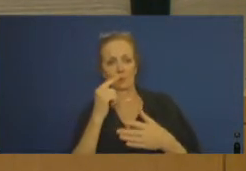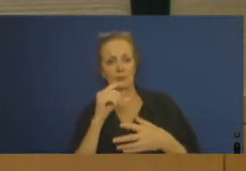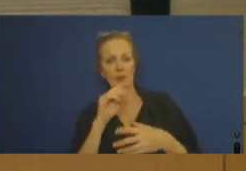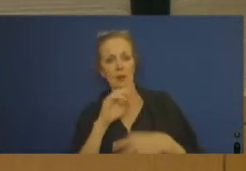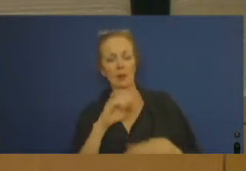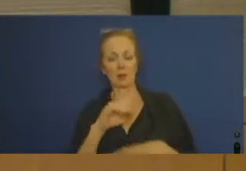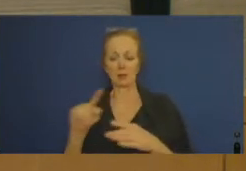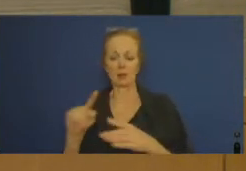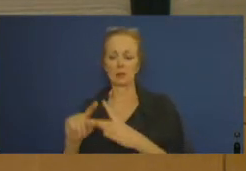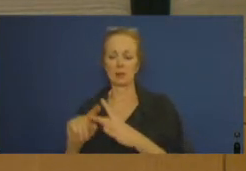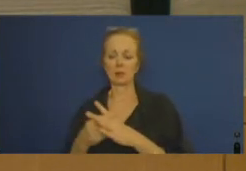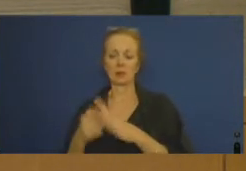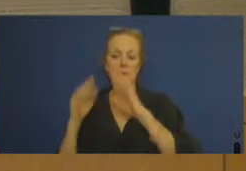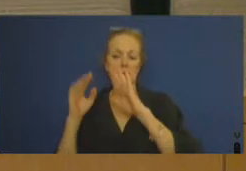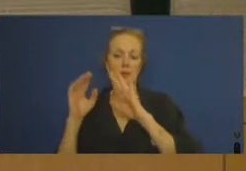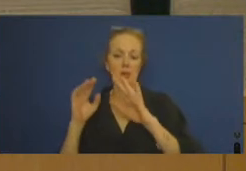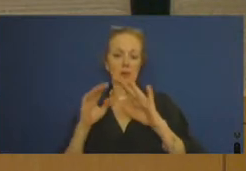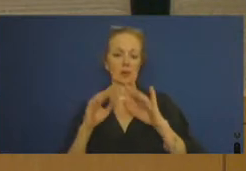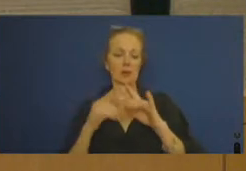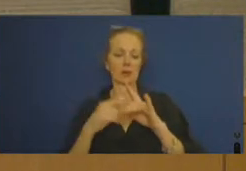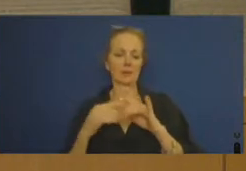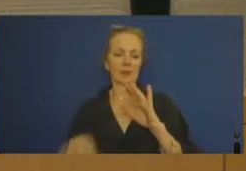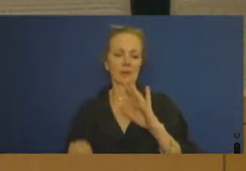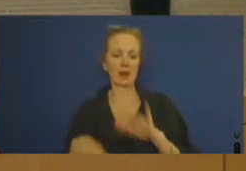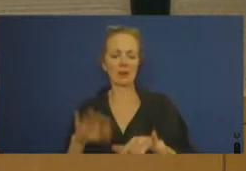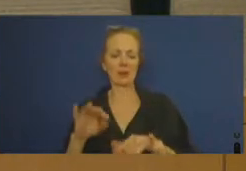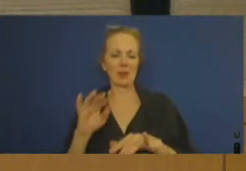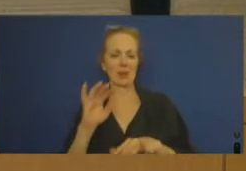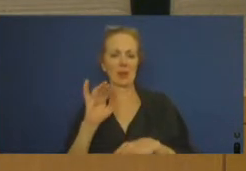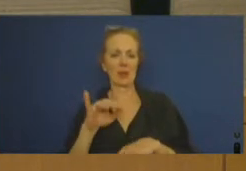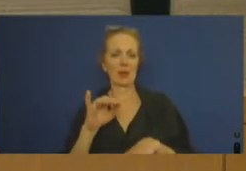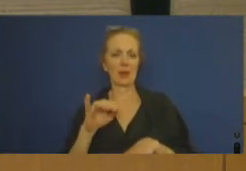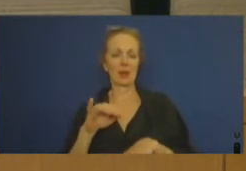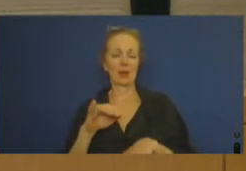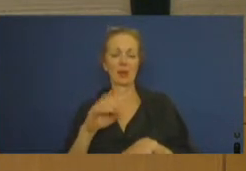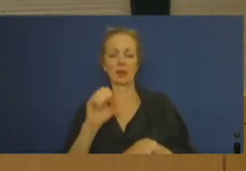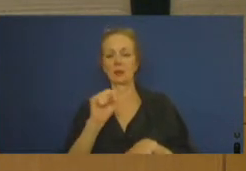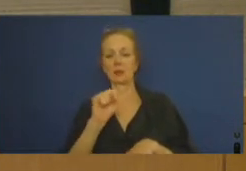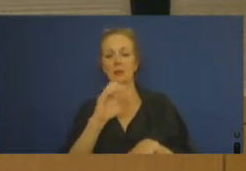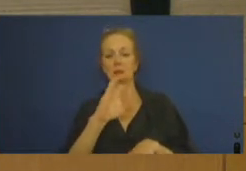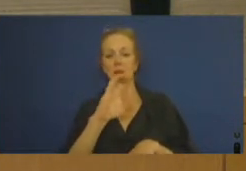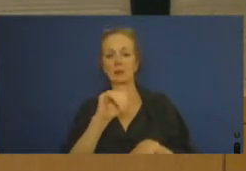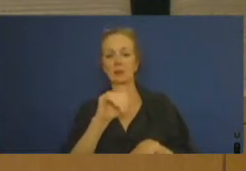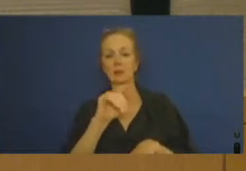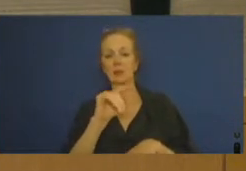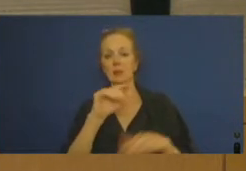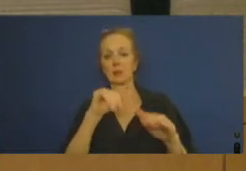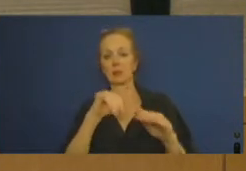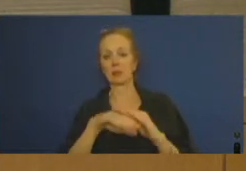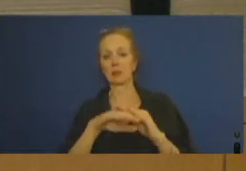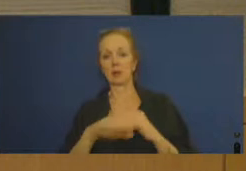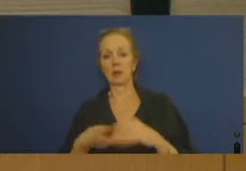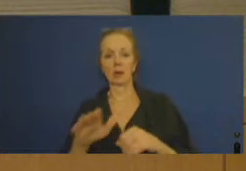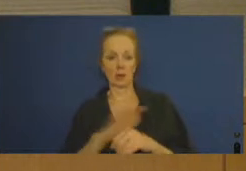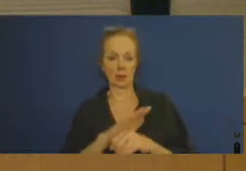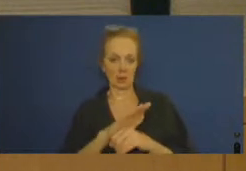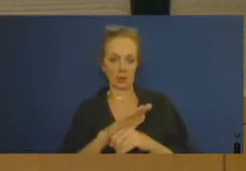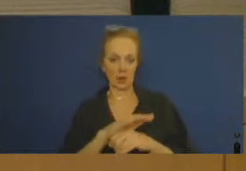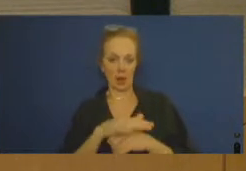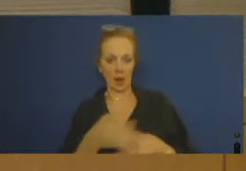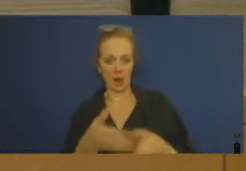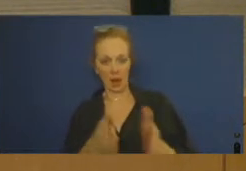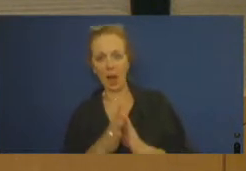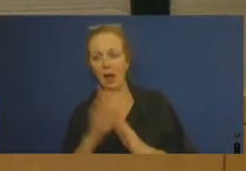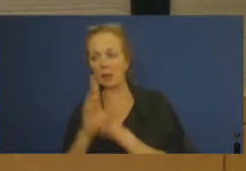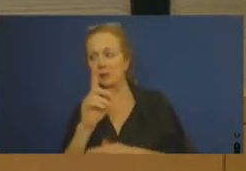to uh-oh, is when I found out that the Scott entrance is going to be covered. And I asked, the guys were